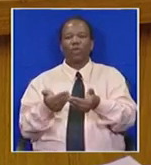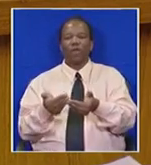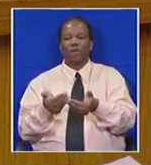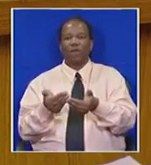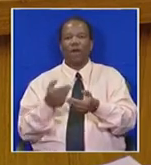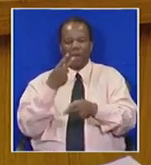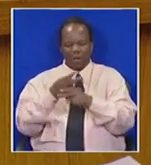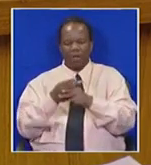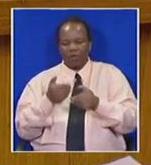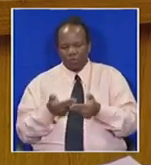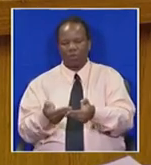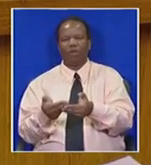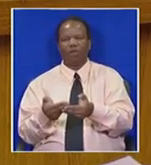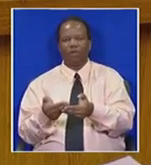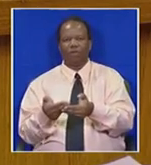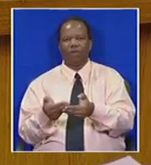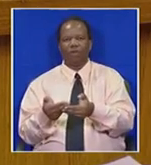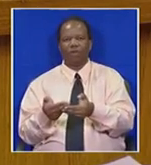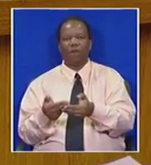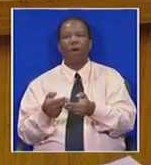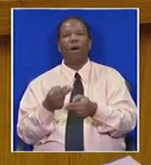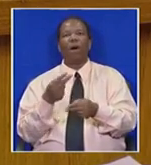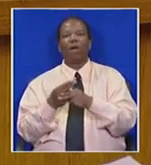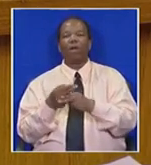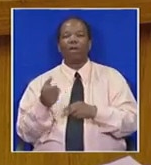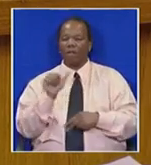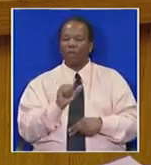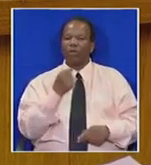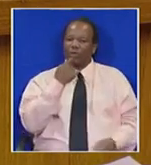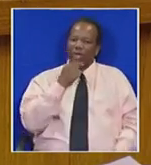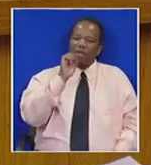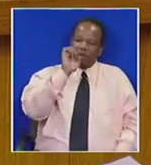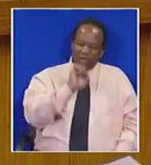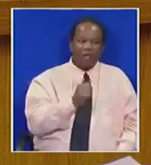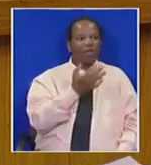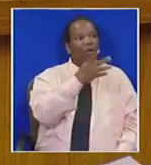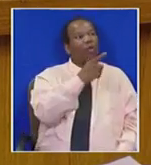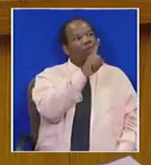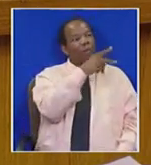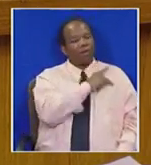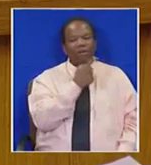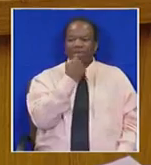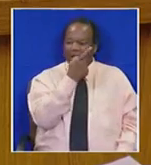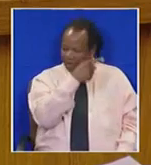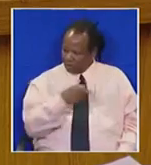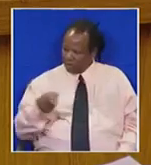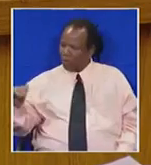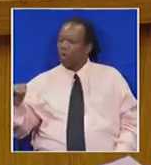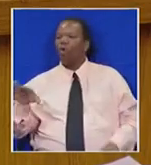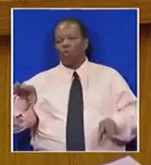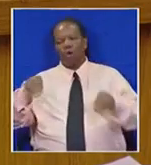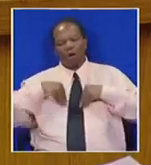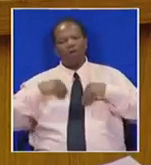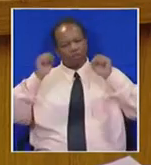serve. And we say in return, send us too, because siyavuma. Angisho